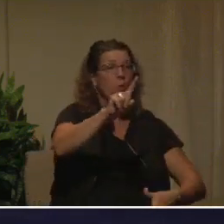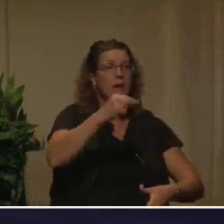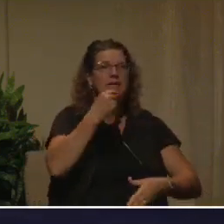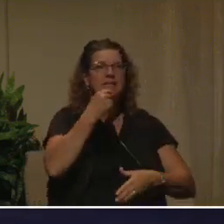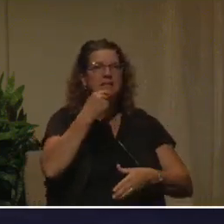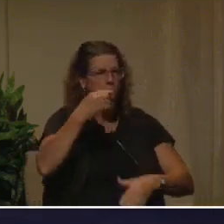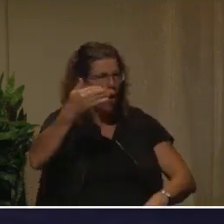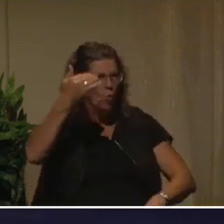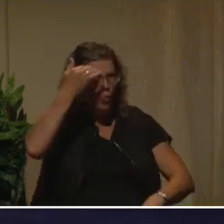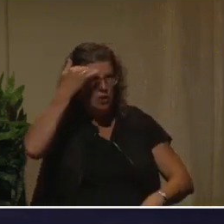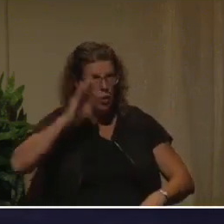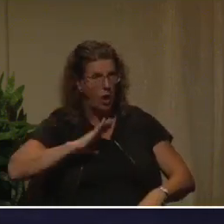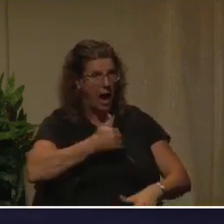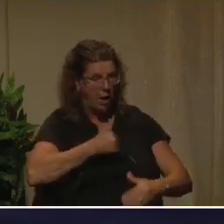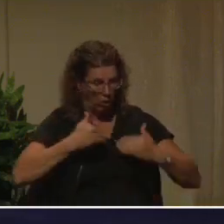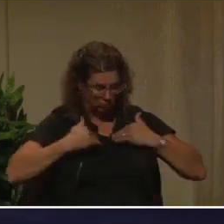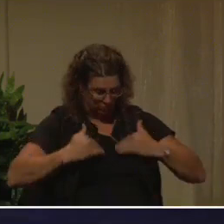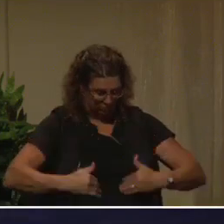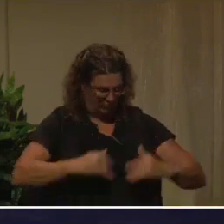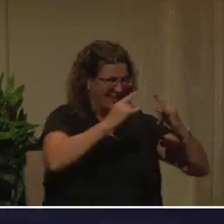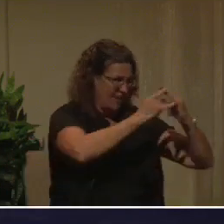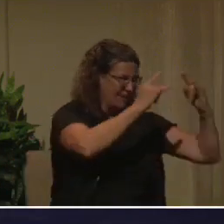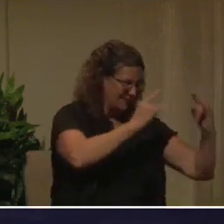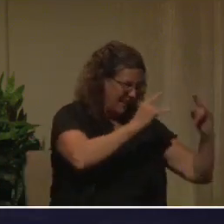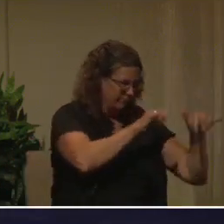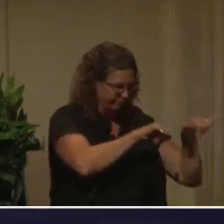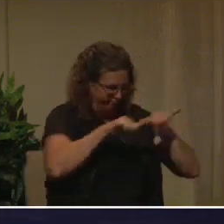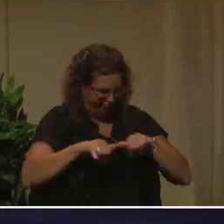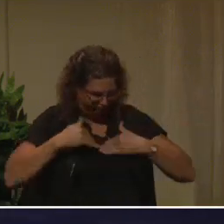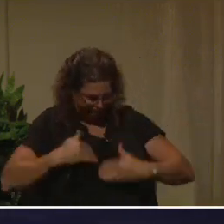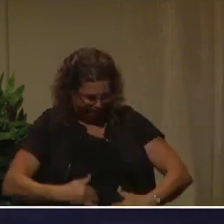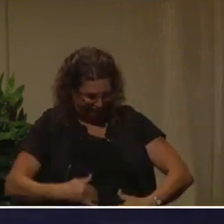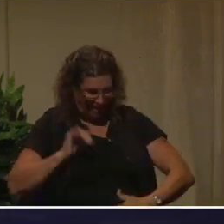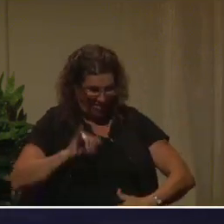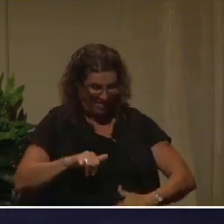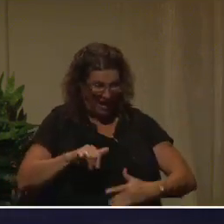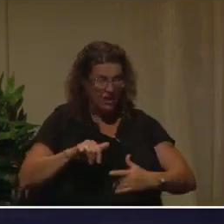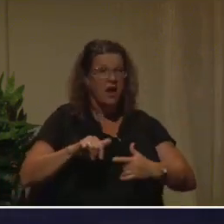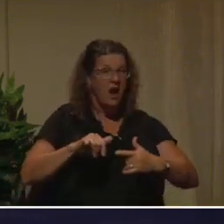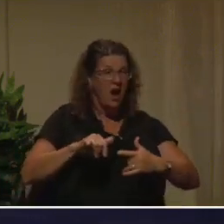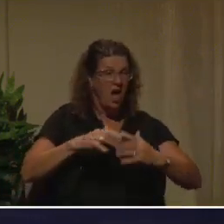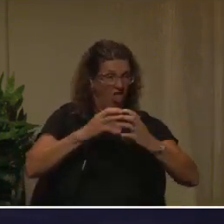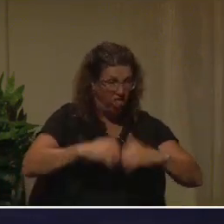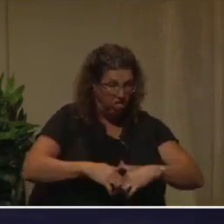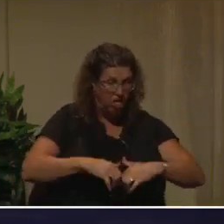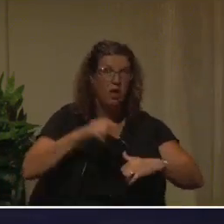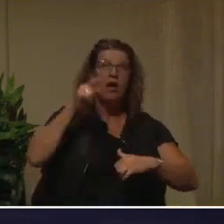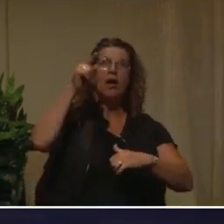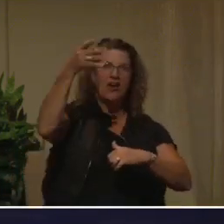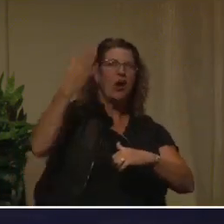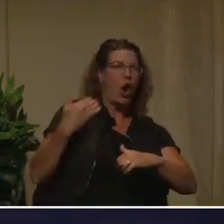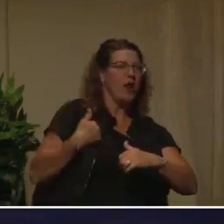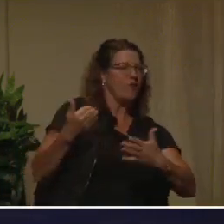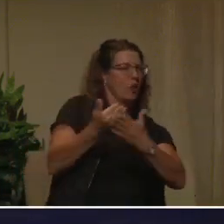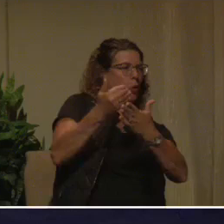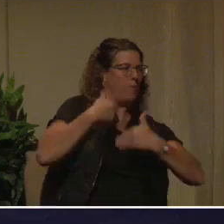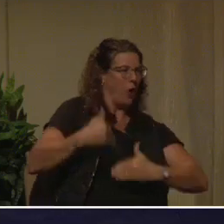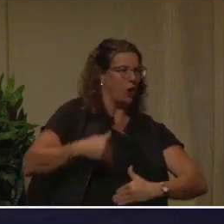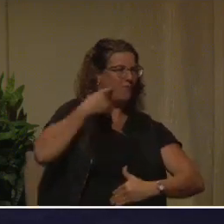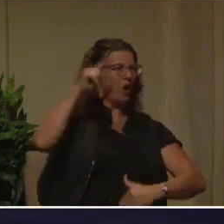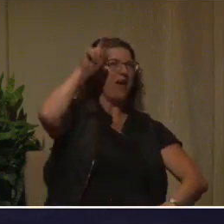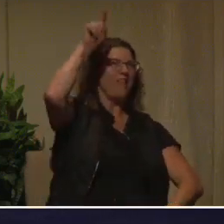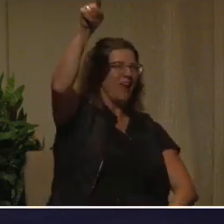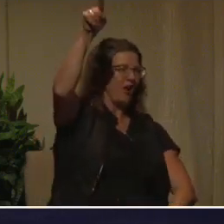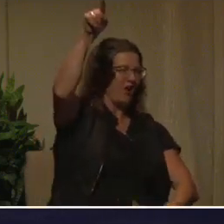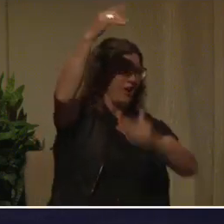tent we live in is destroyed, we have a building from God, an eternal house in heaven, not built by human hands." So Paul